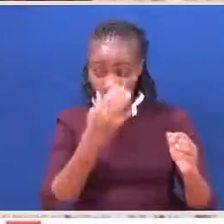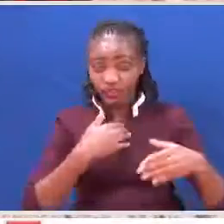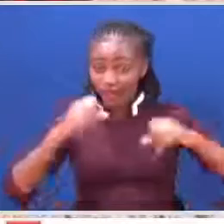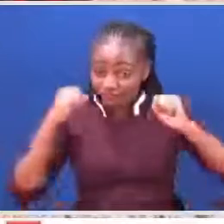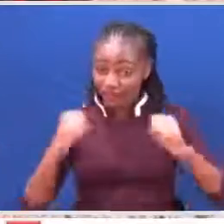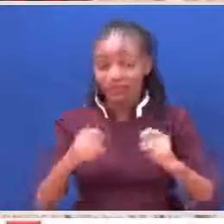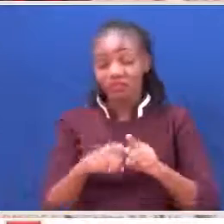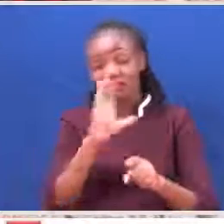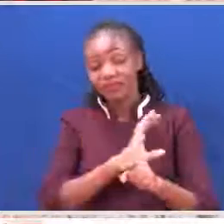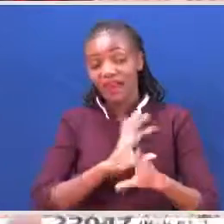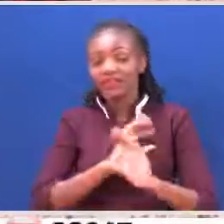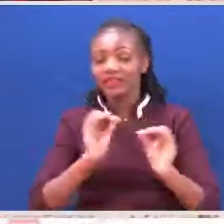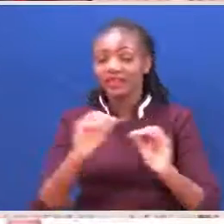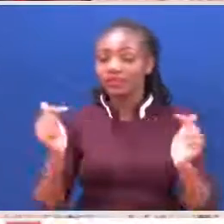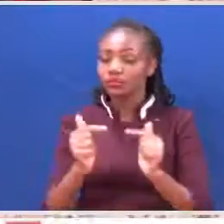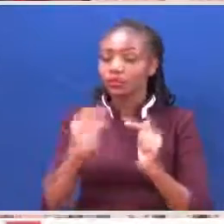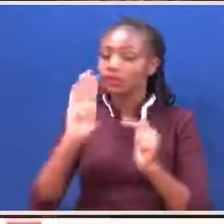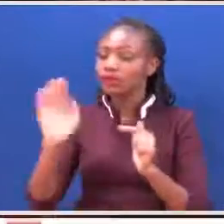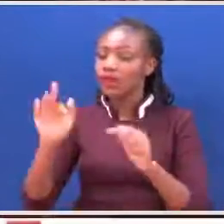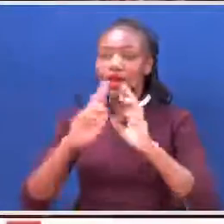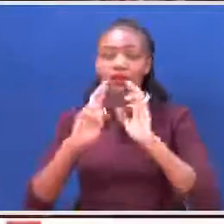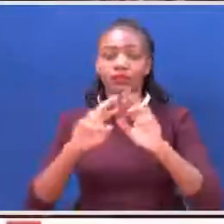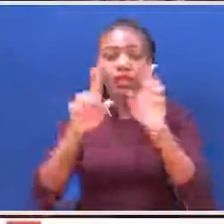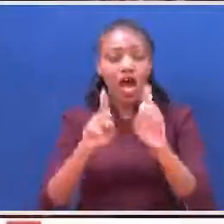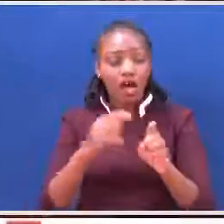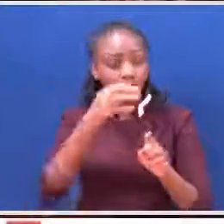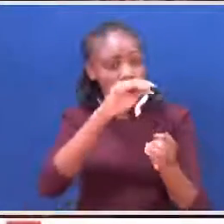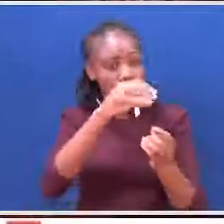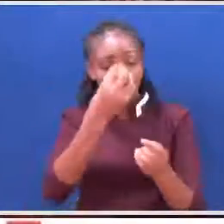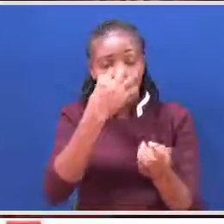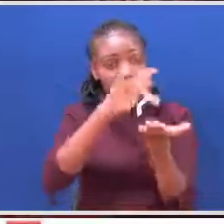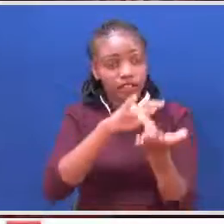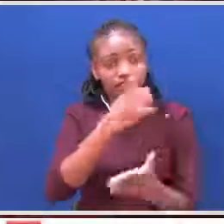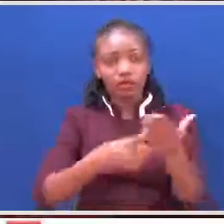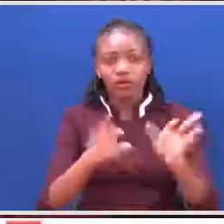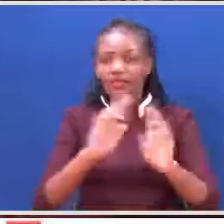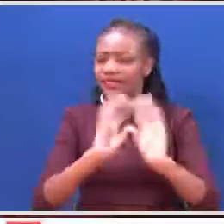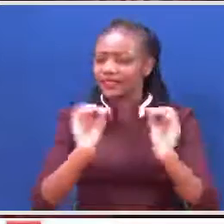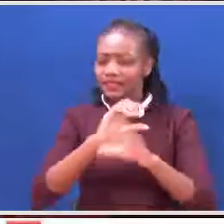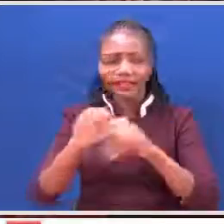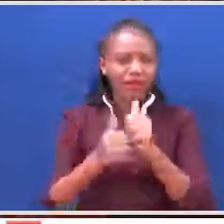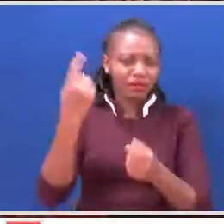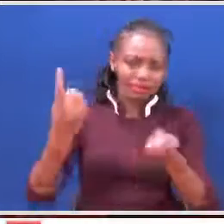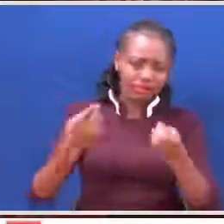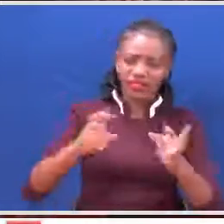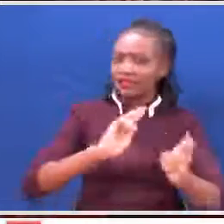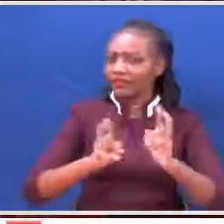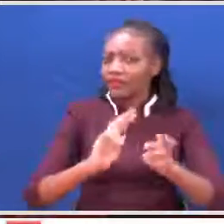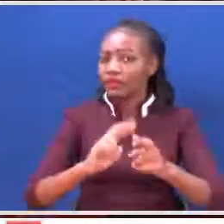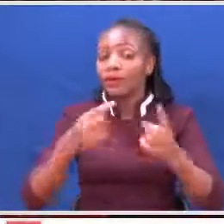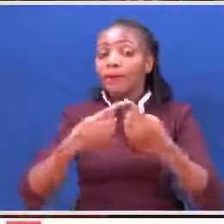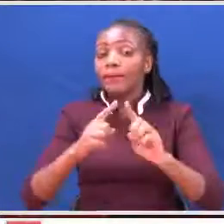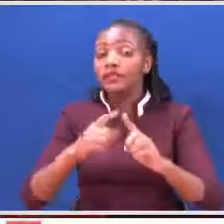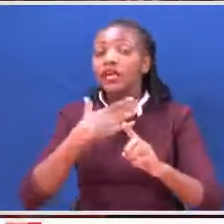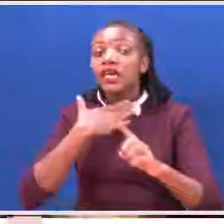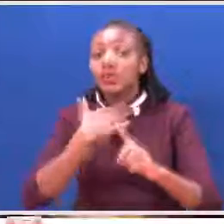and character to oppose the BBI report, with Ruto insisting that he is not ready for a contested referendum. Instead,